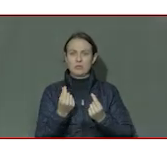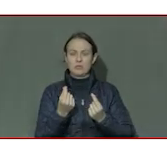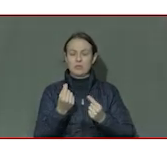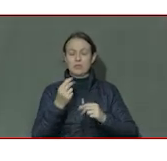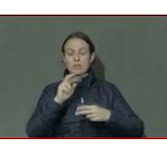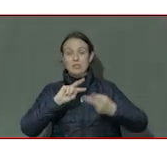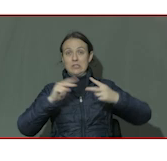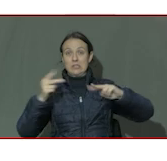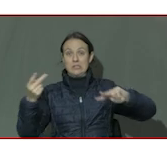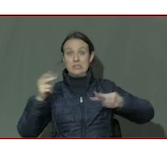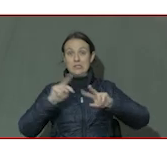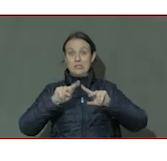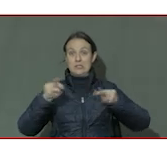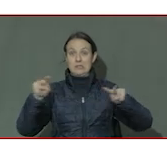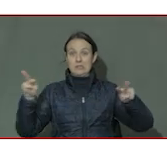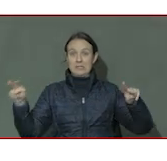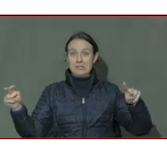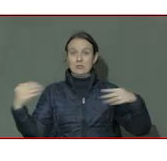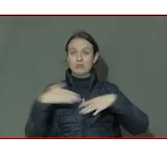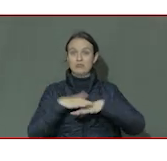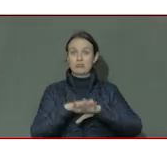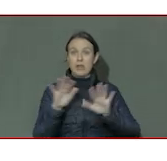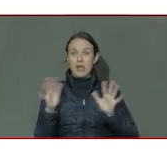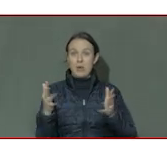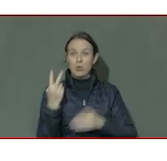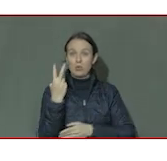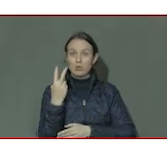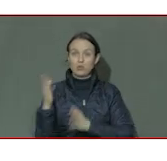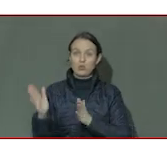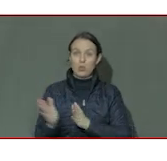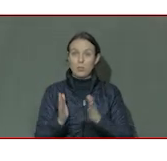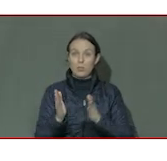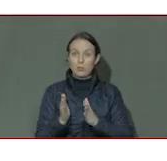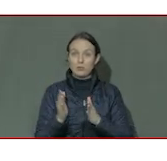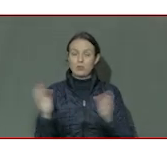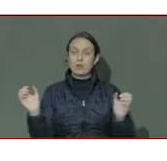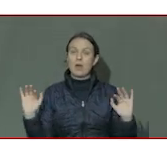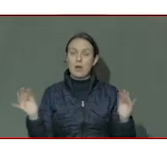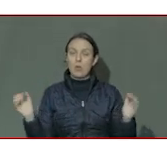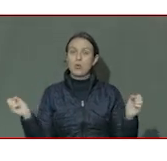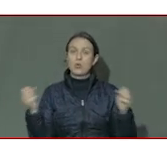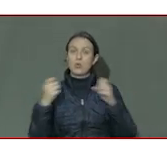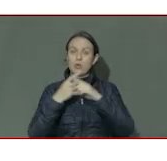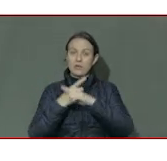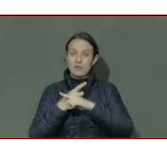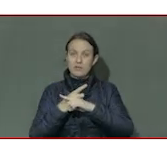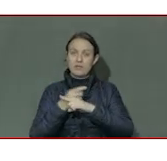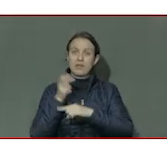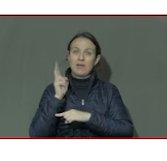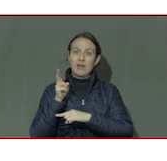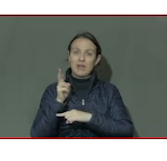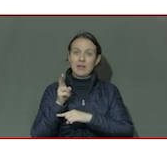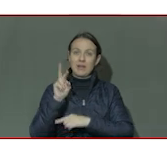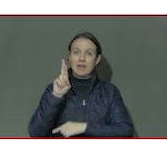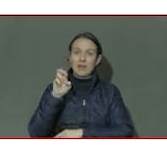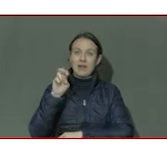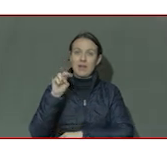variation? By 2 processes, which is crossing over and random arrangement